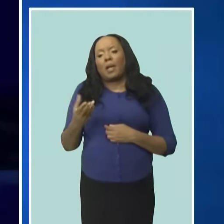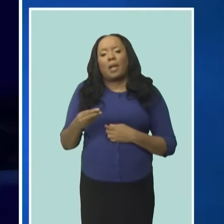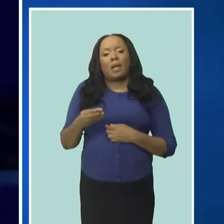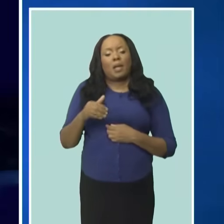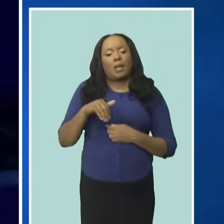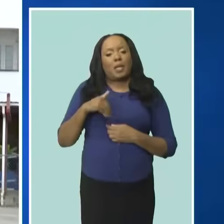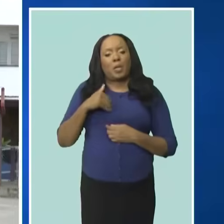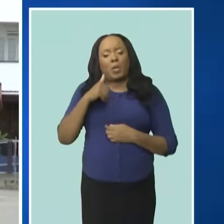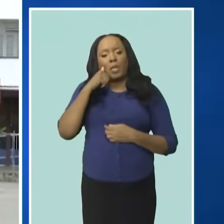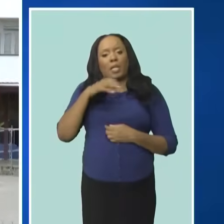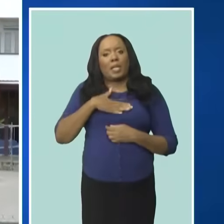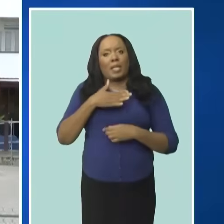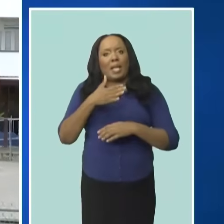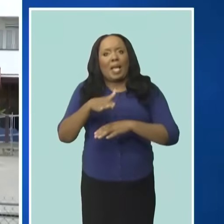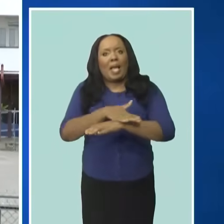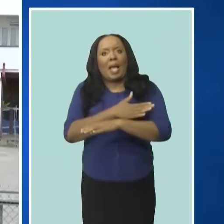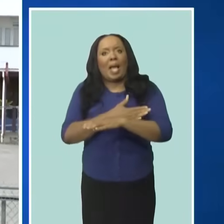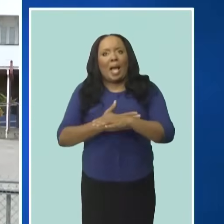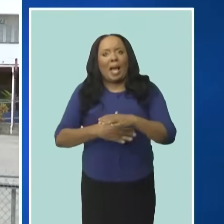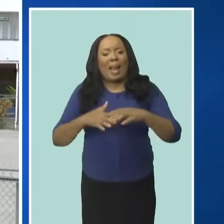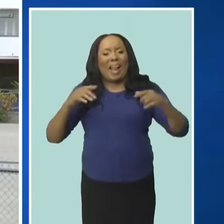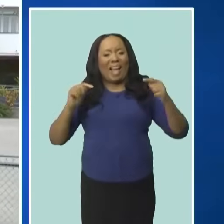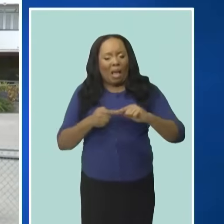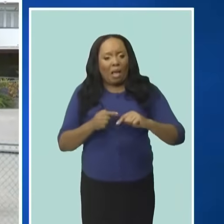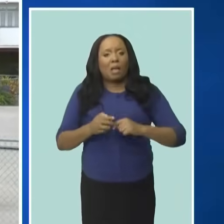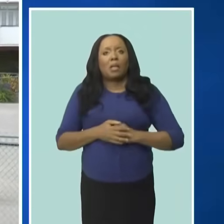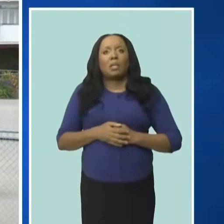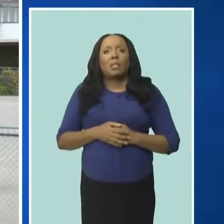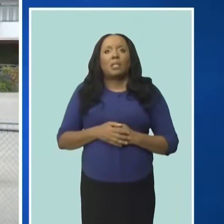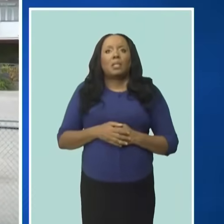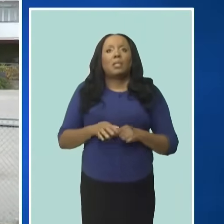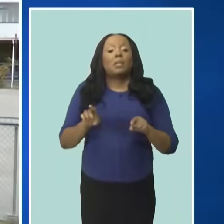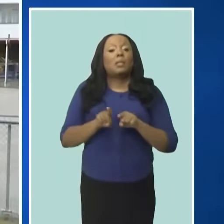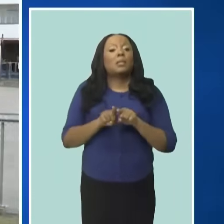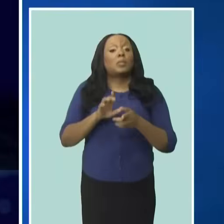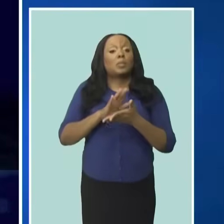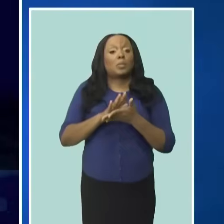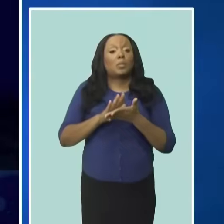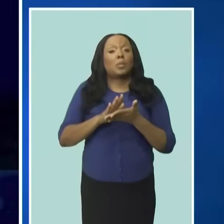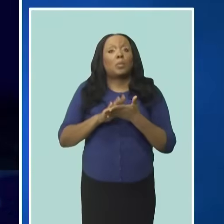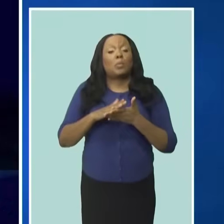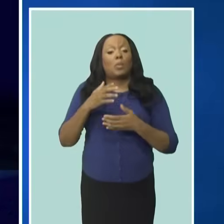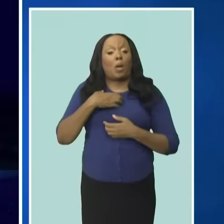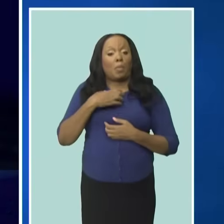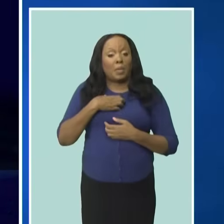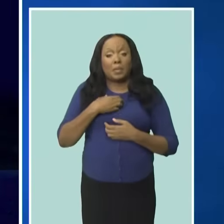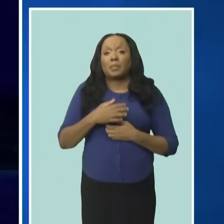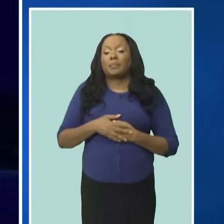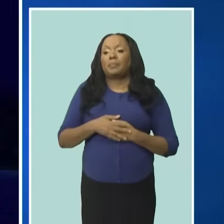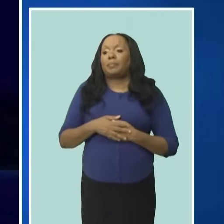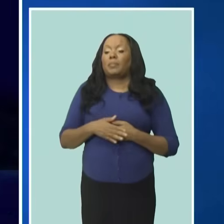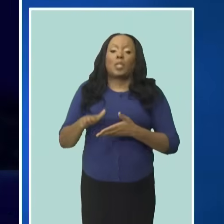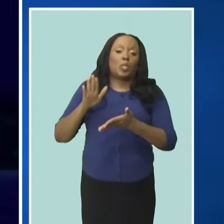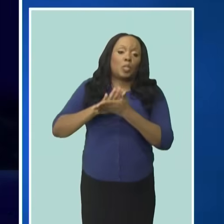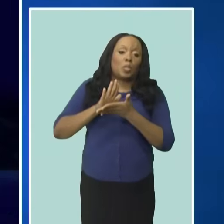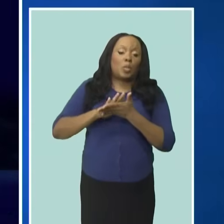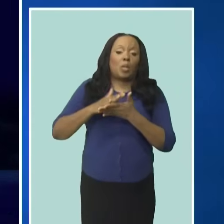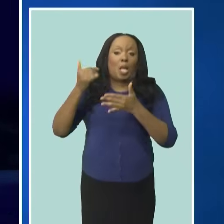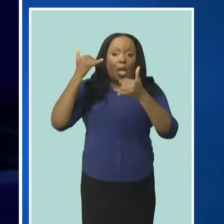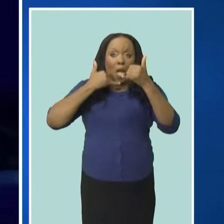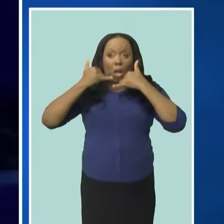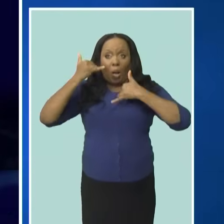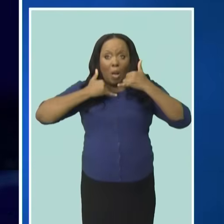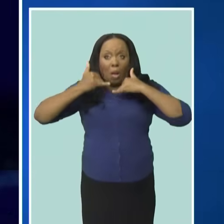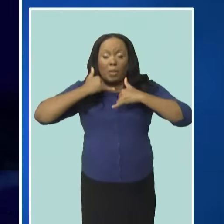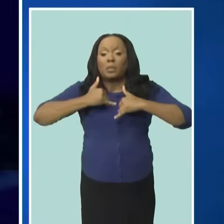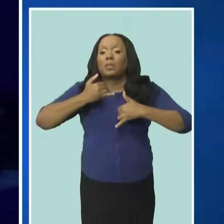particular route. Management of schools have also filed complaints. we get calls from schools where they say